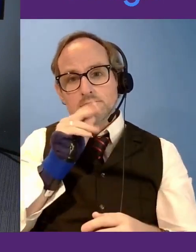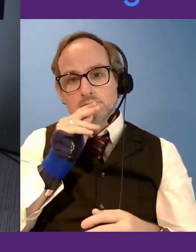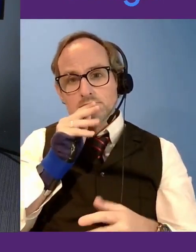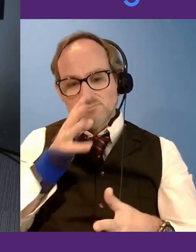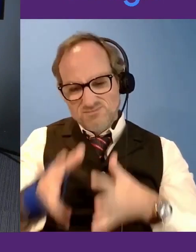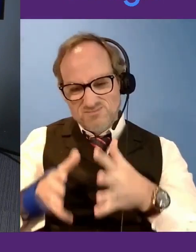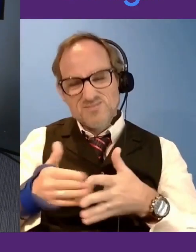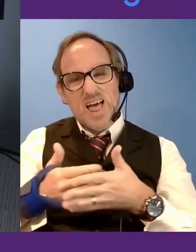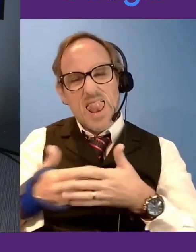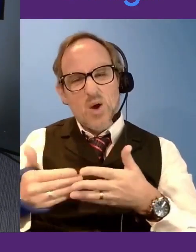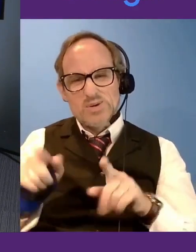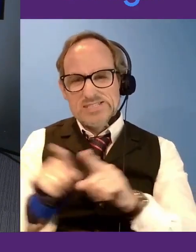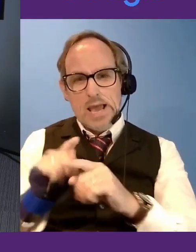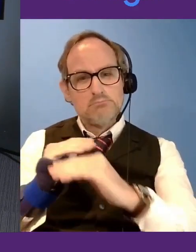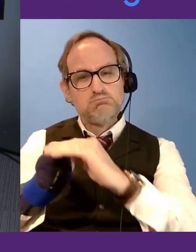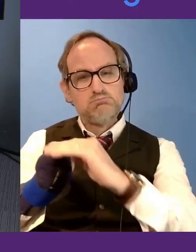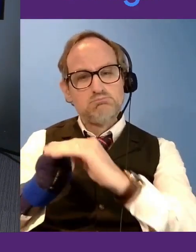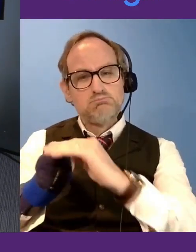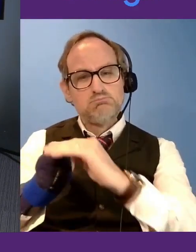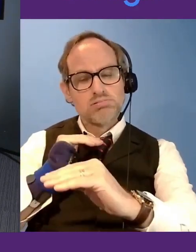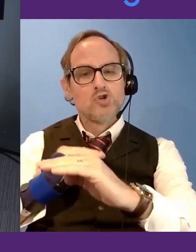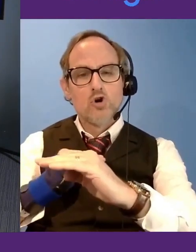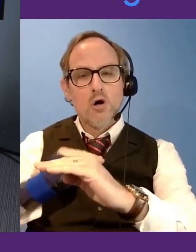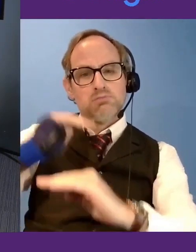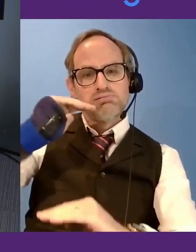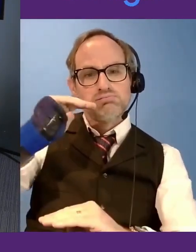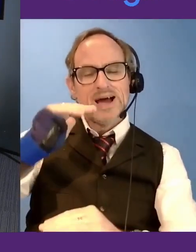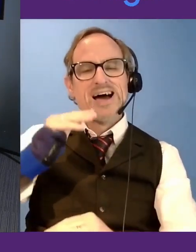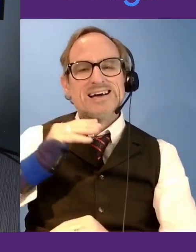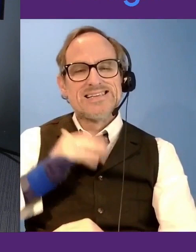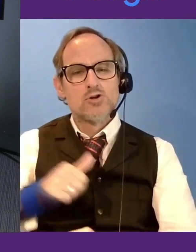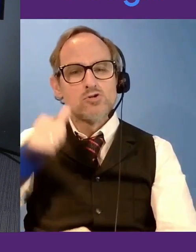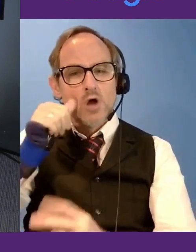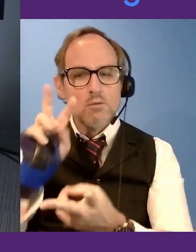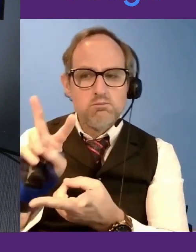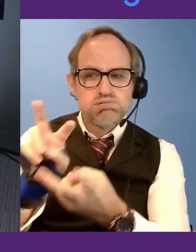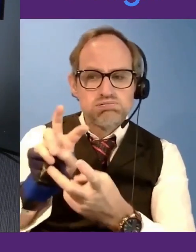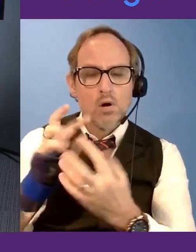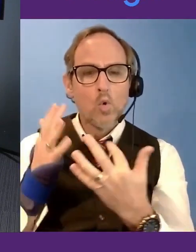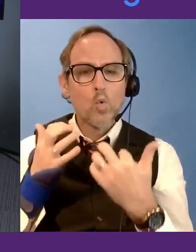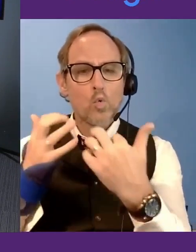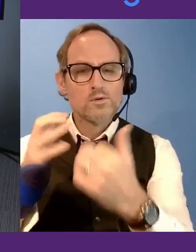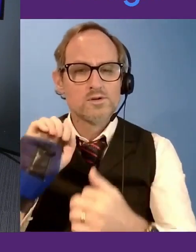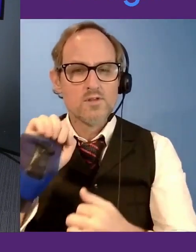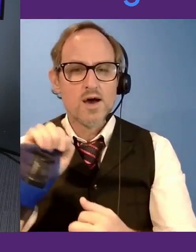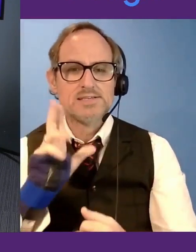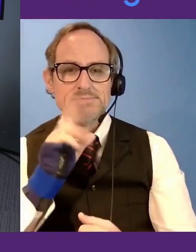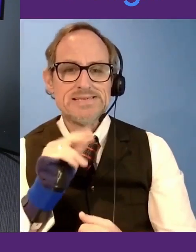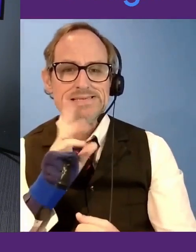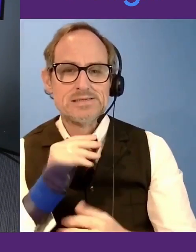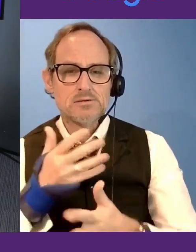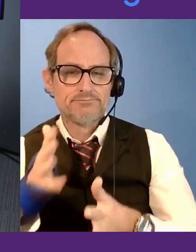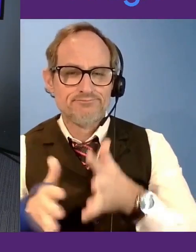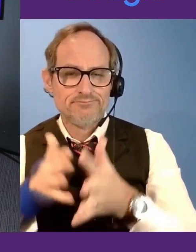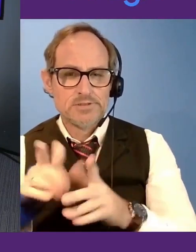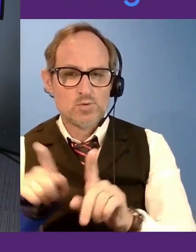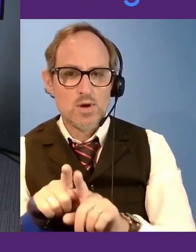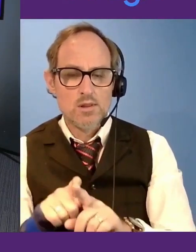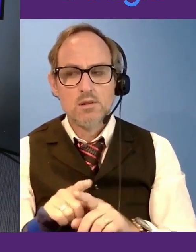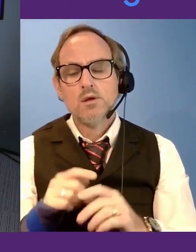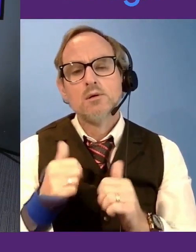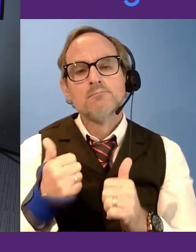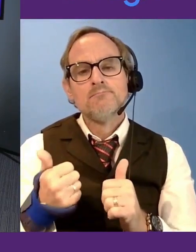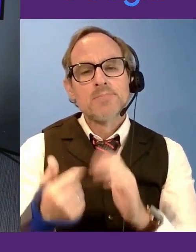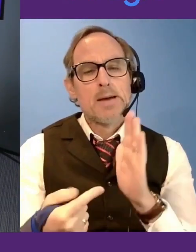experience person, so you need to know the audience speaks. And that is a really important point to end on. That is kind of